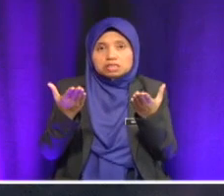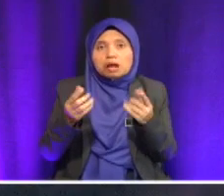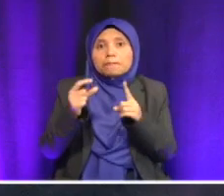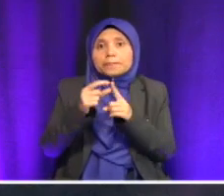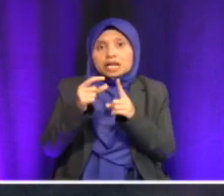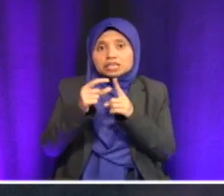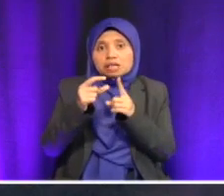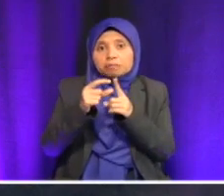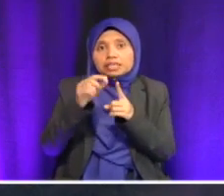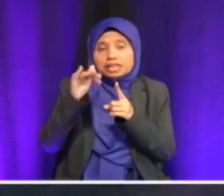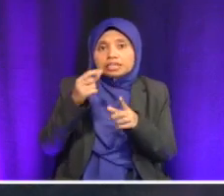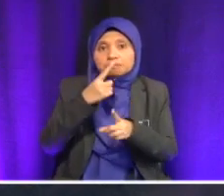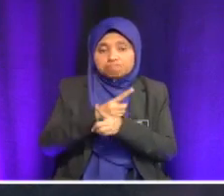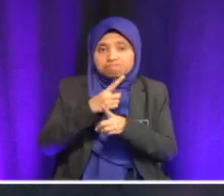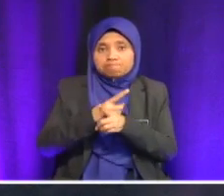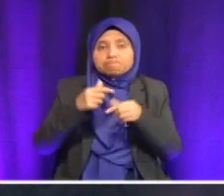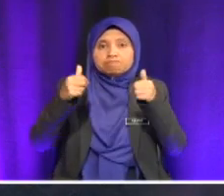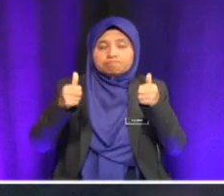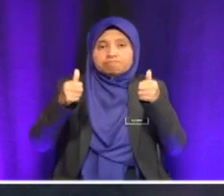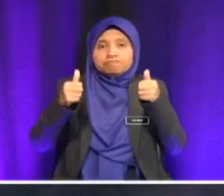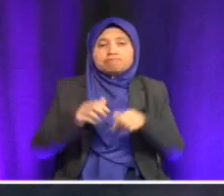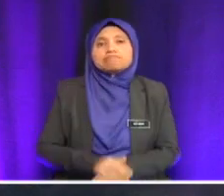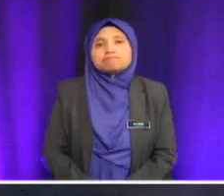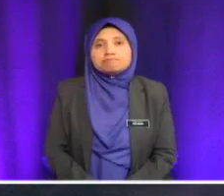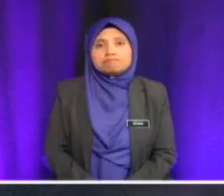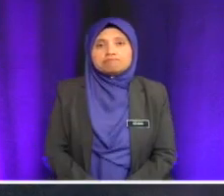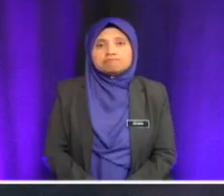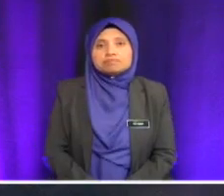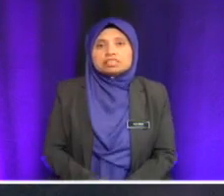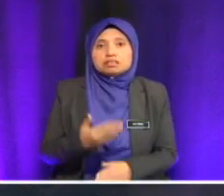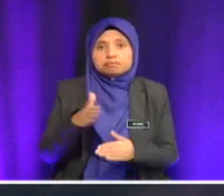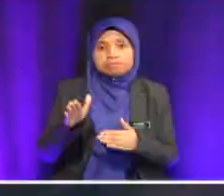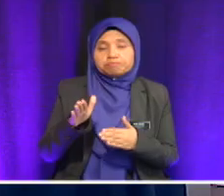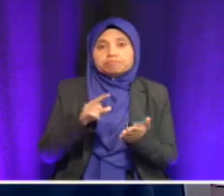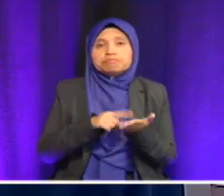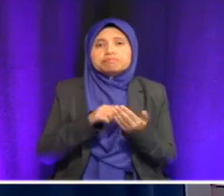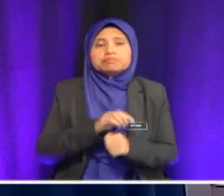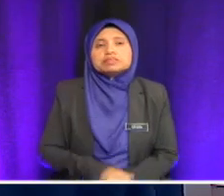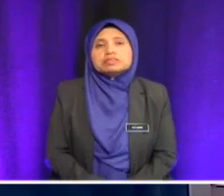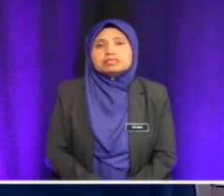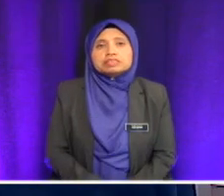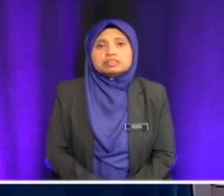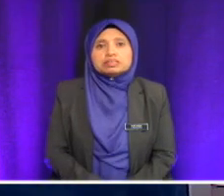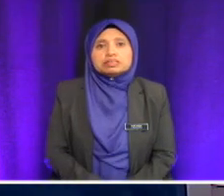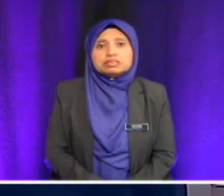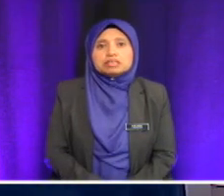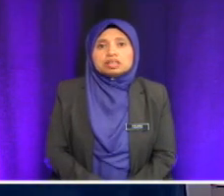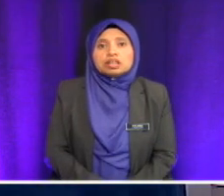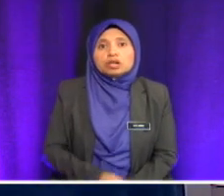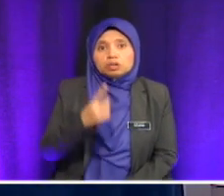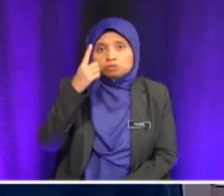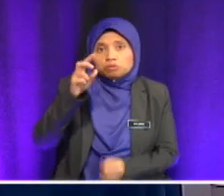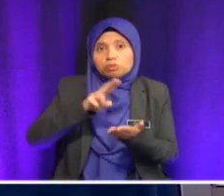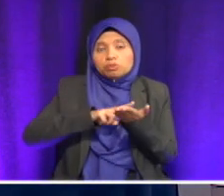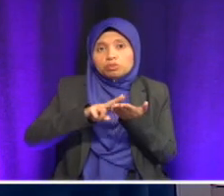correctly. Right, good job Anna. Yes. Okay. So let's move on to our next reading text. Okay, for the third reading text, can